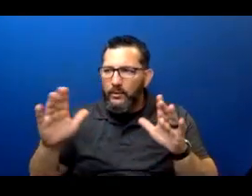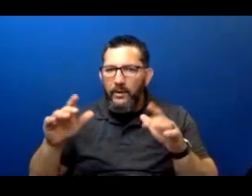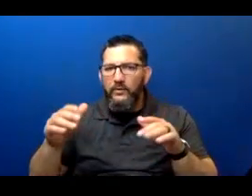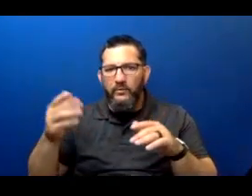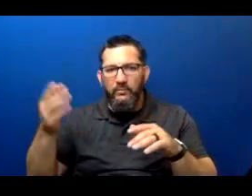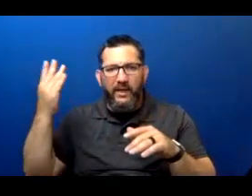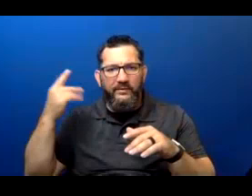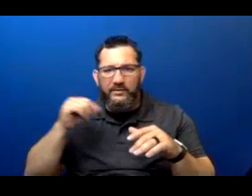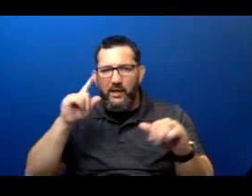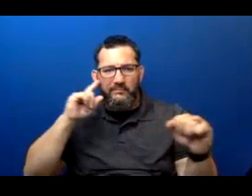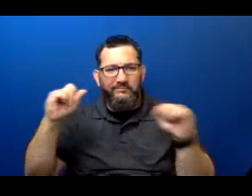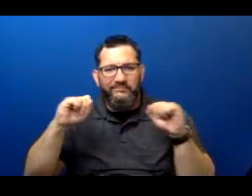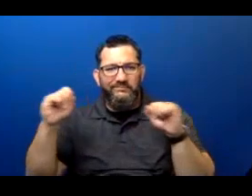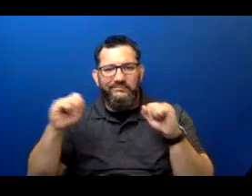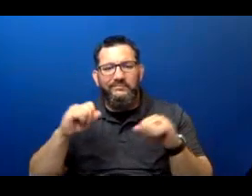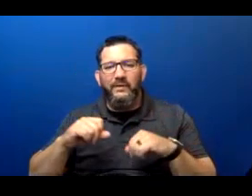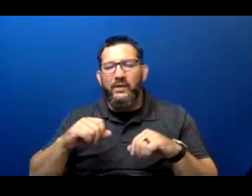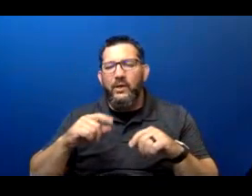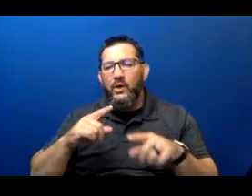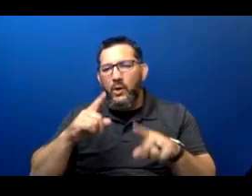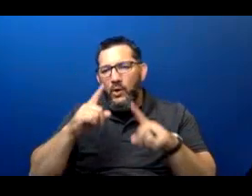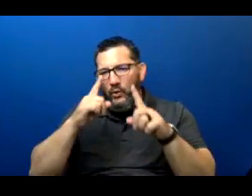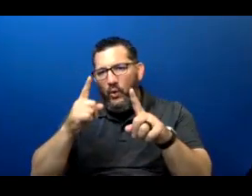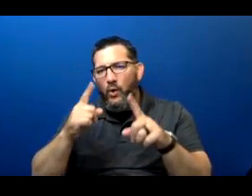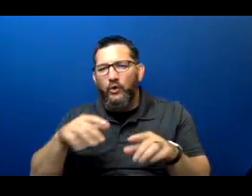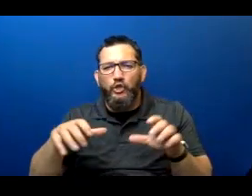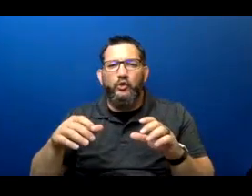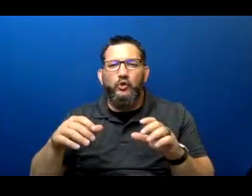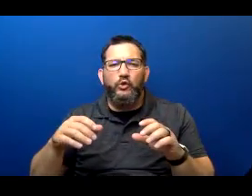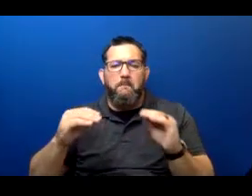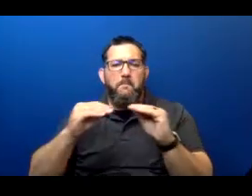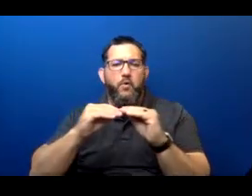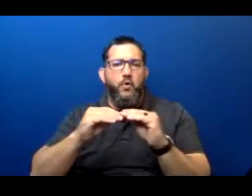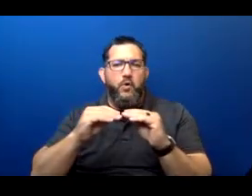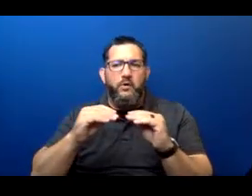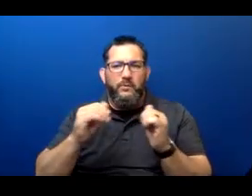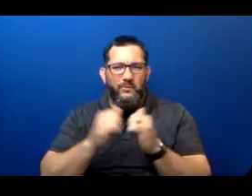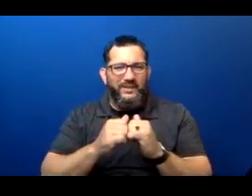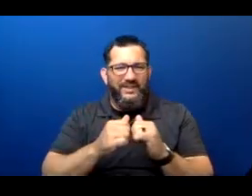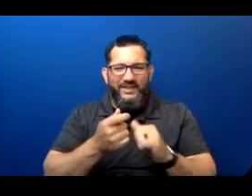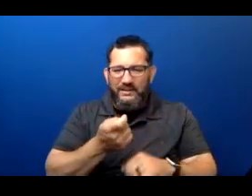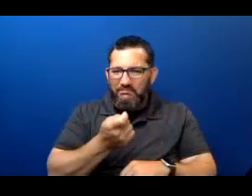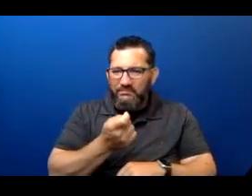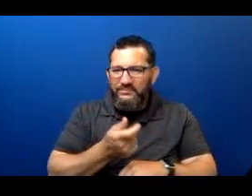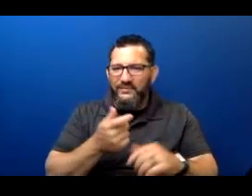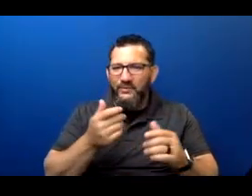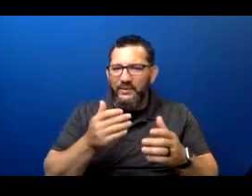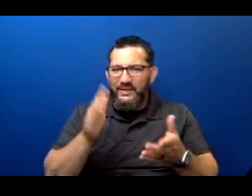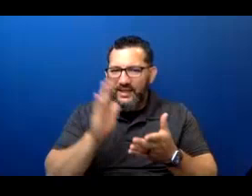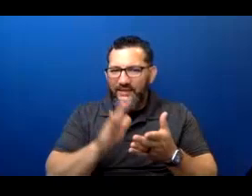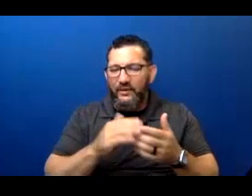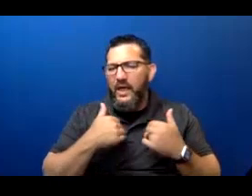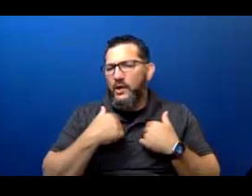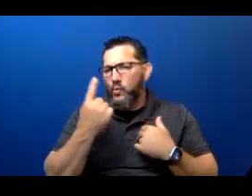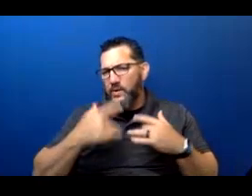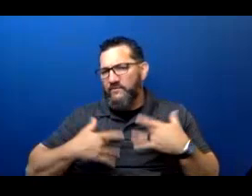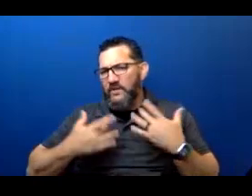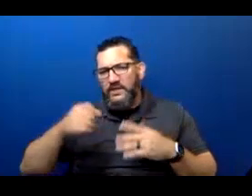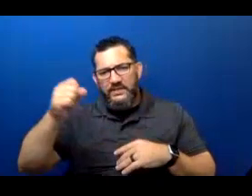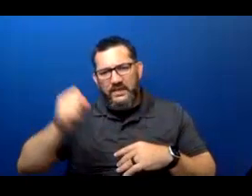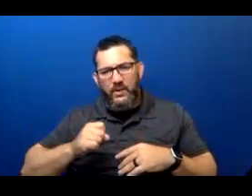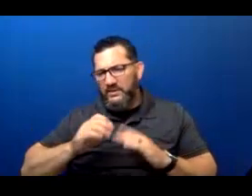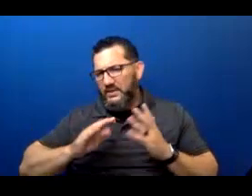And to that point, we really tried to do more with less. We had one event. It was only in the South that